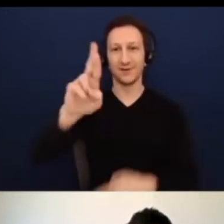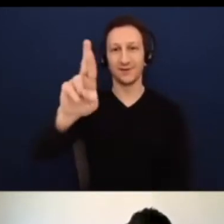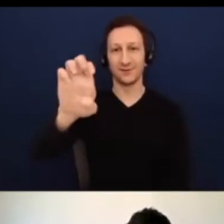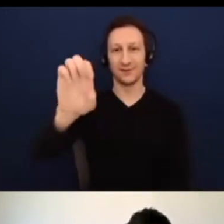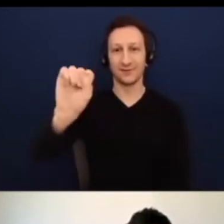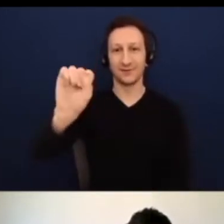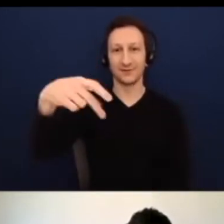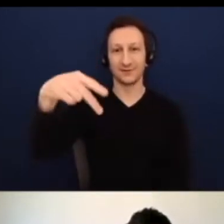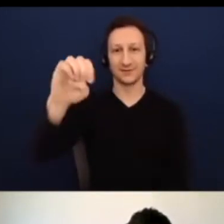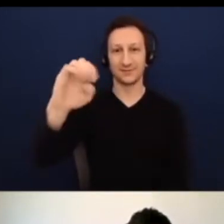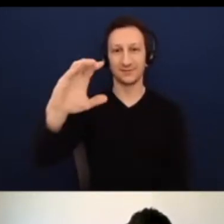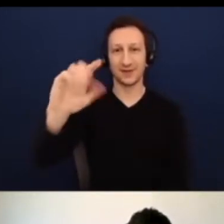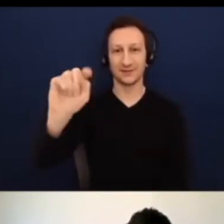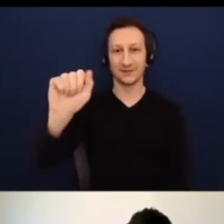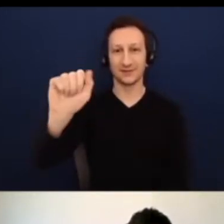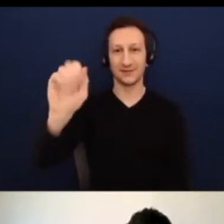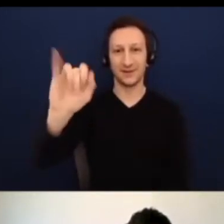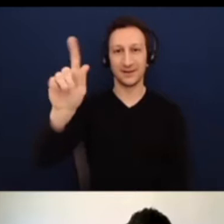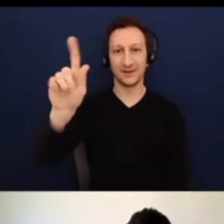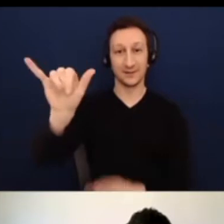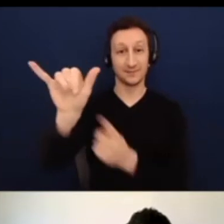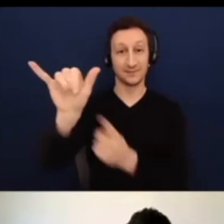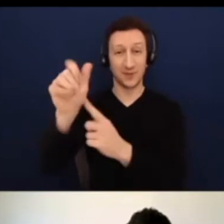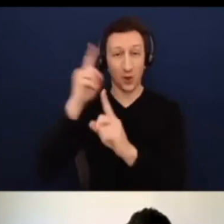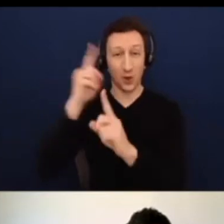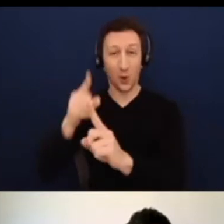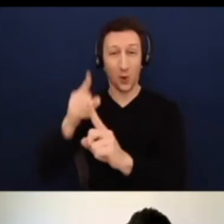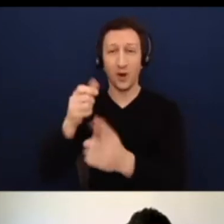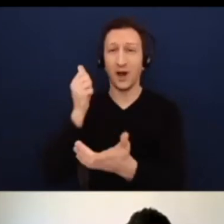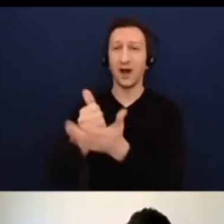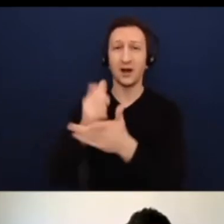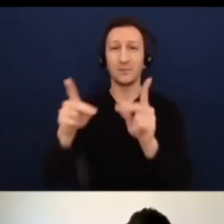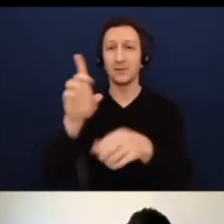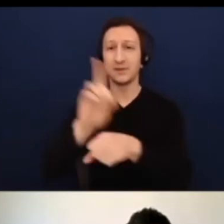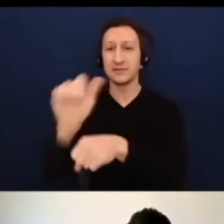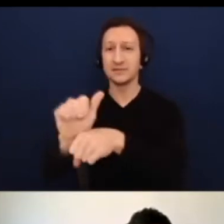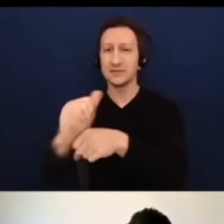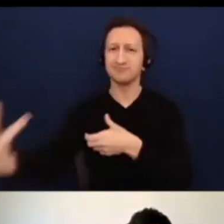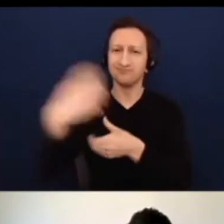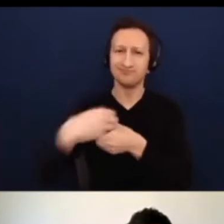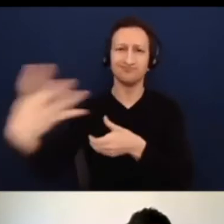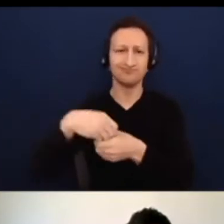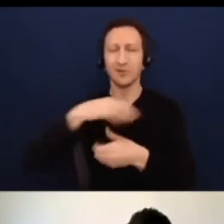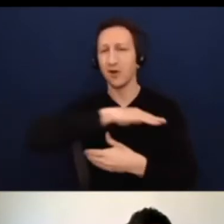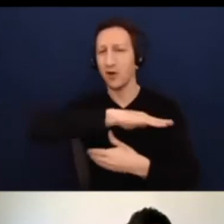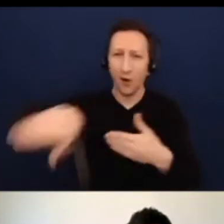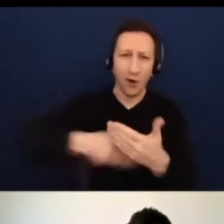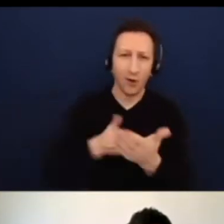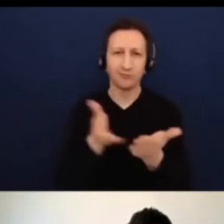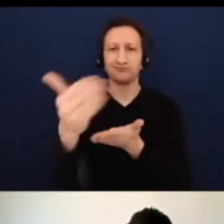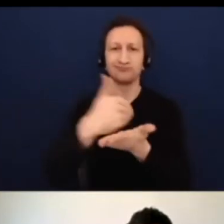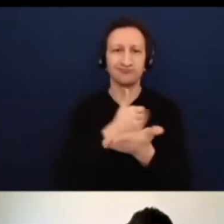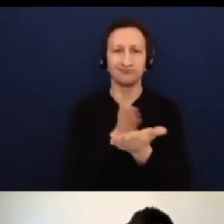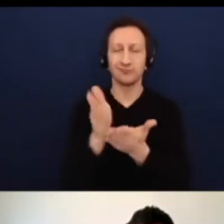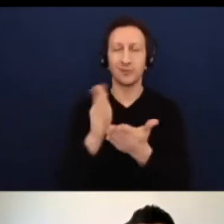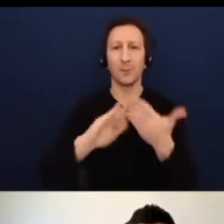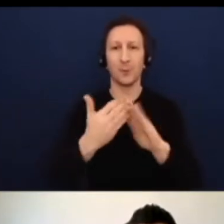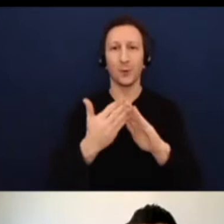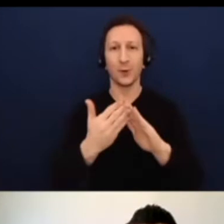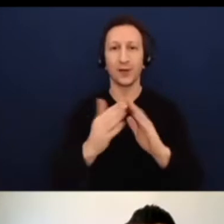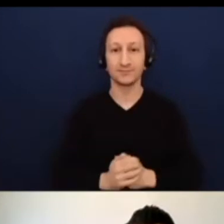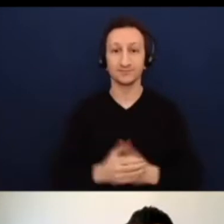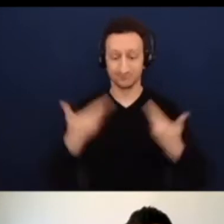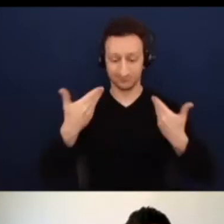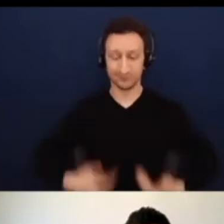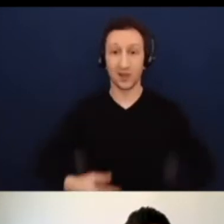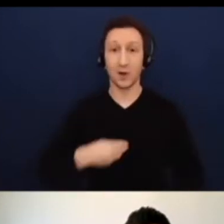fighting stigma and advancing opportunities so people with disabilities can fully participate in all aspects of community. I am a white woman with